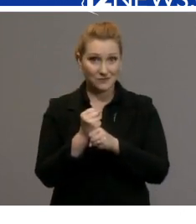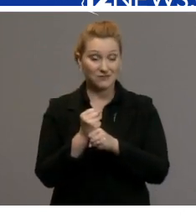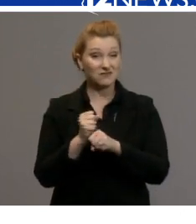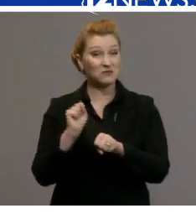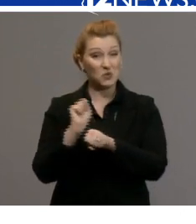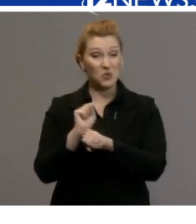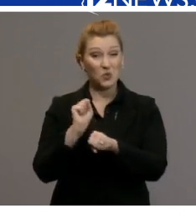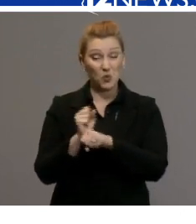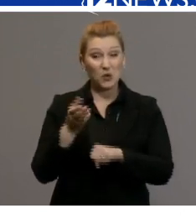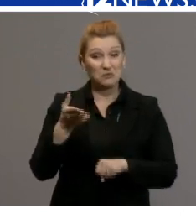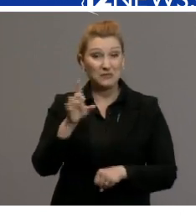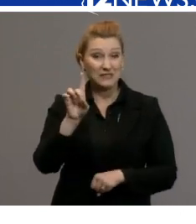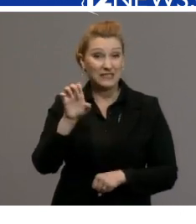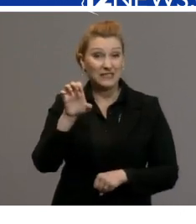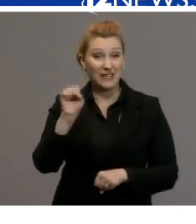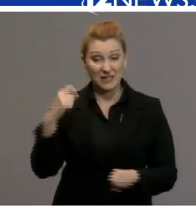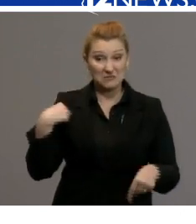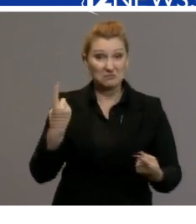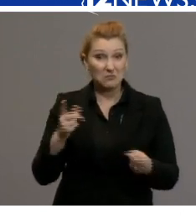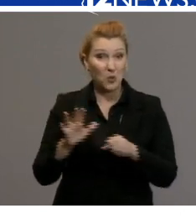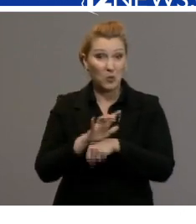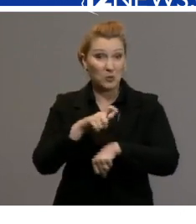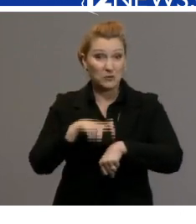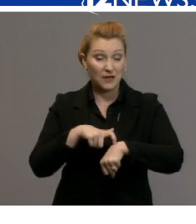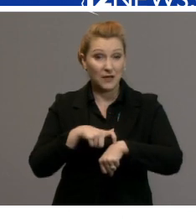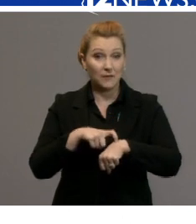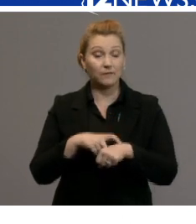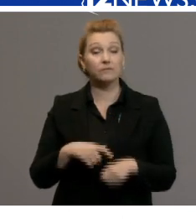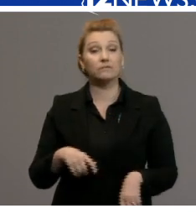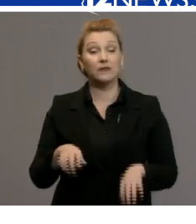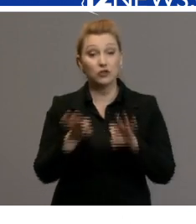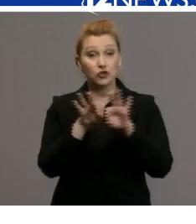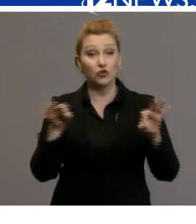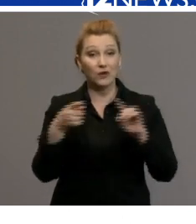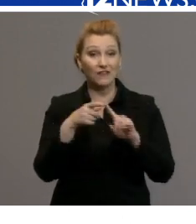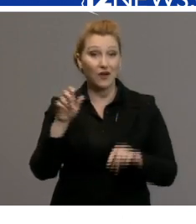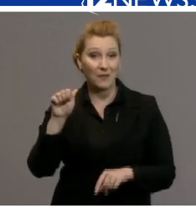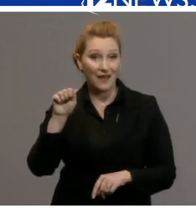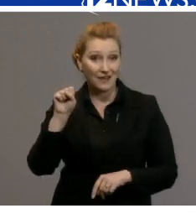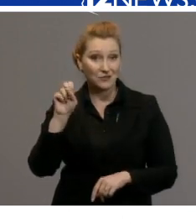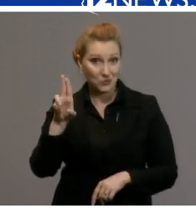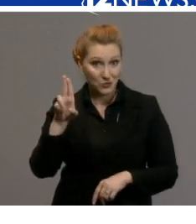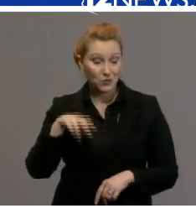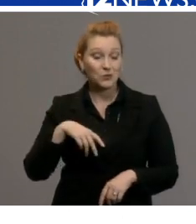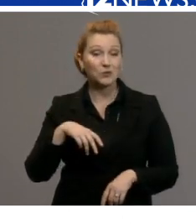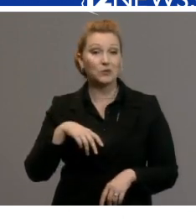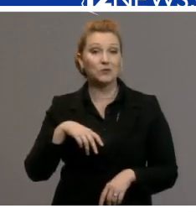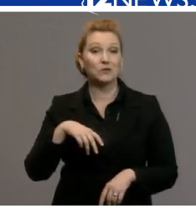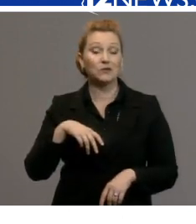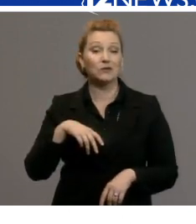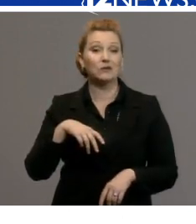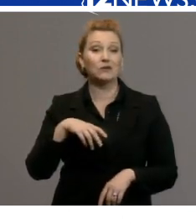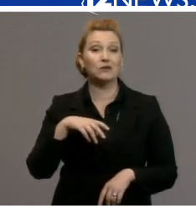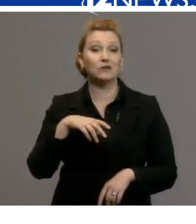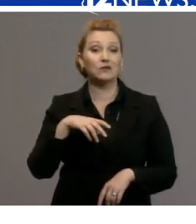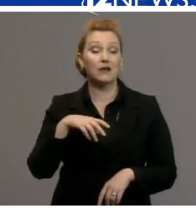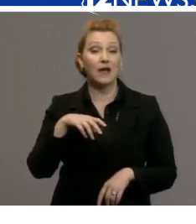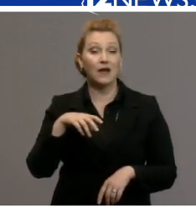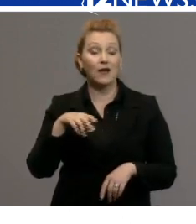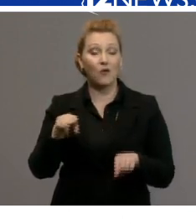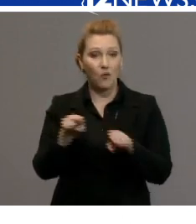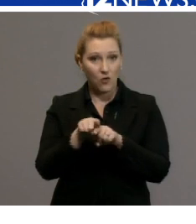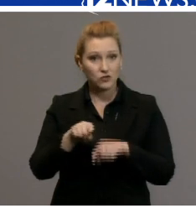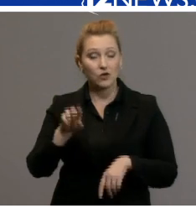Security. He has his undergraduate degree from Arizona State University and his MBA from Arizona